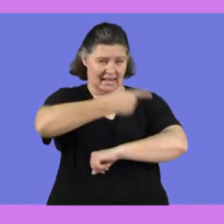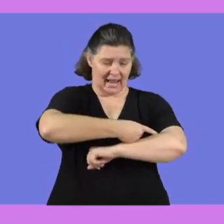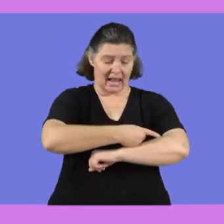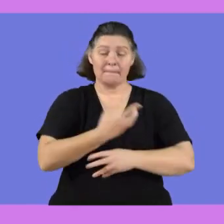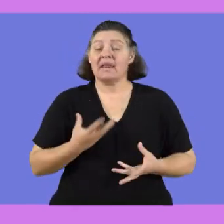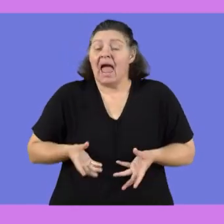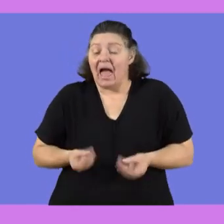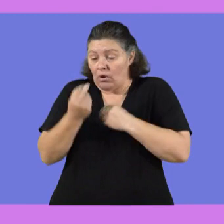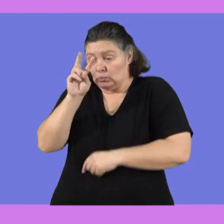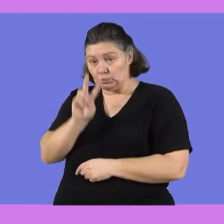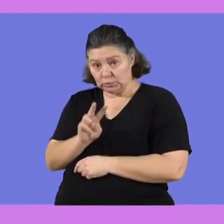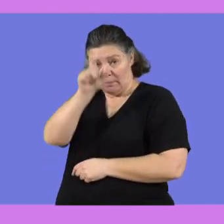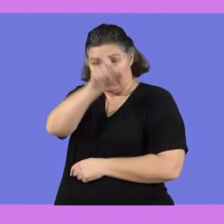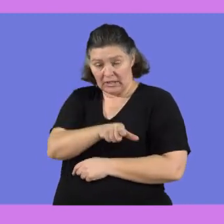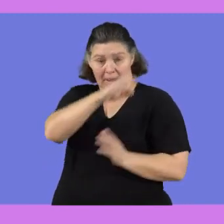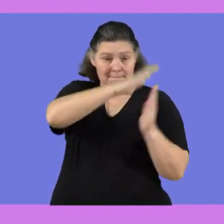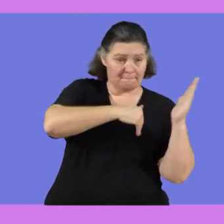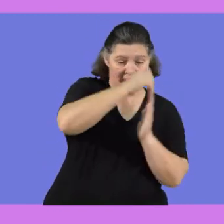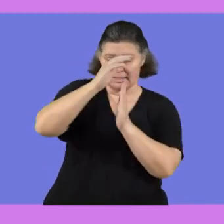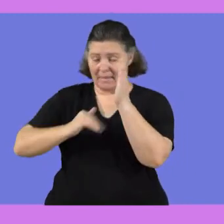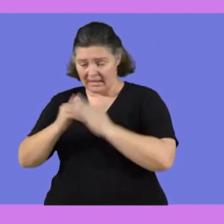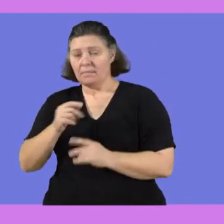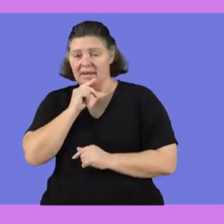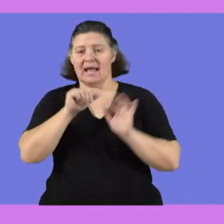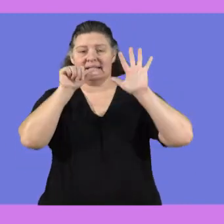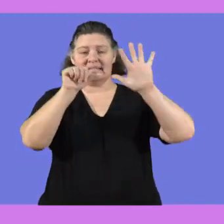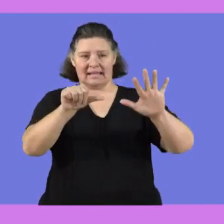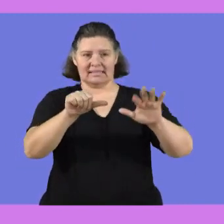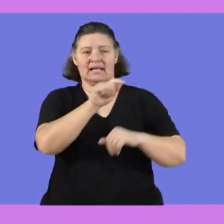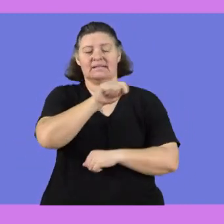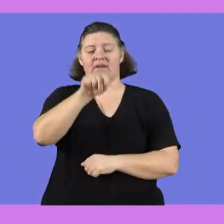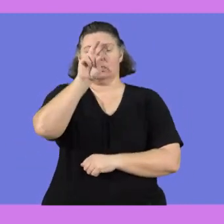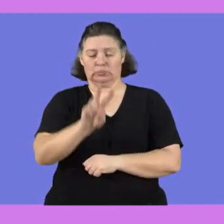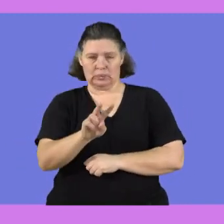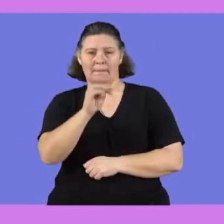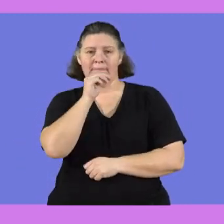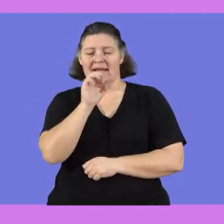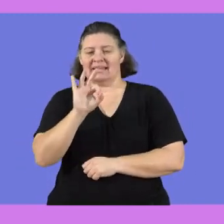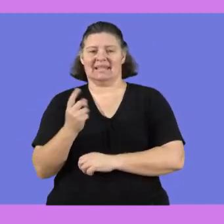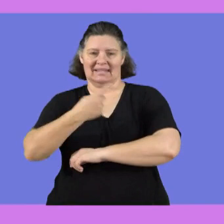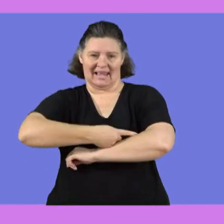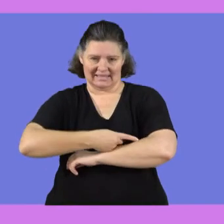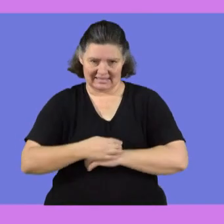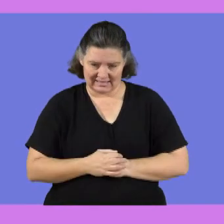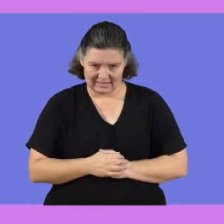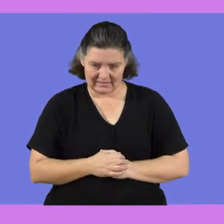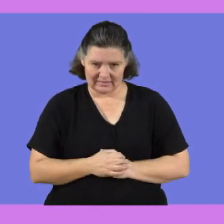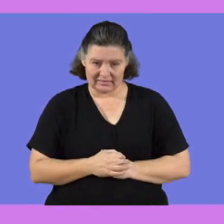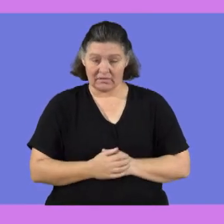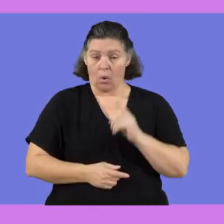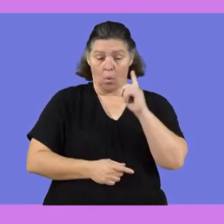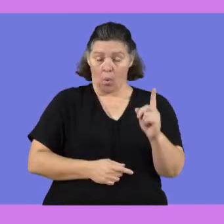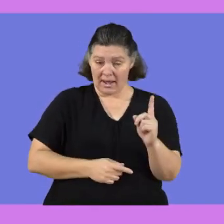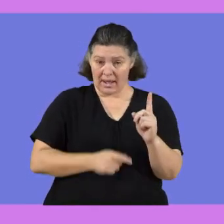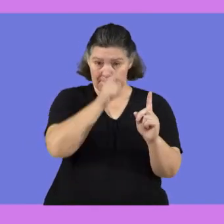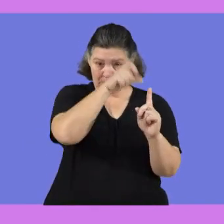days. Now, for two people, it will be 6 divided by 2, which is 3. We said for one